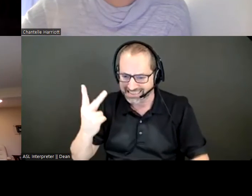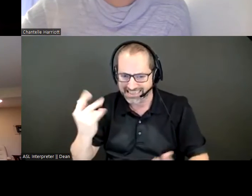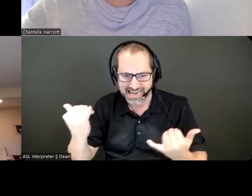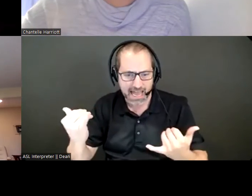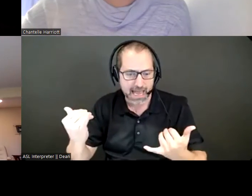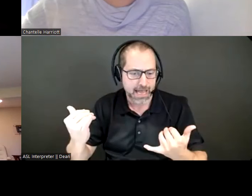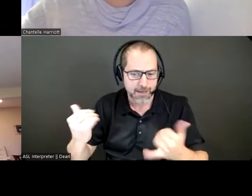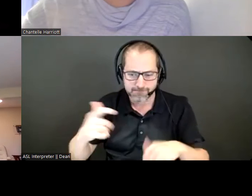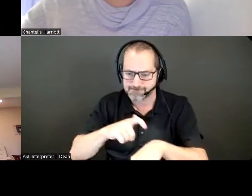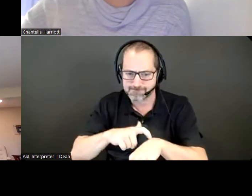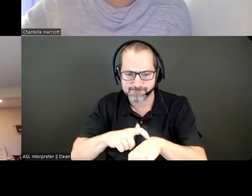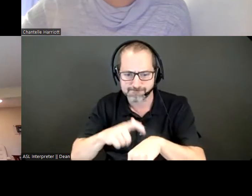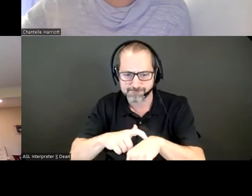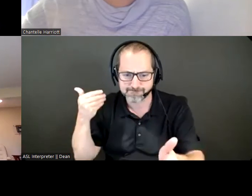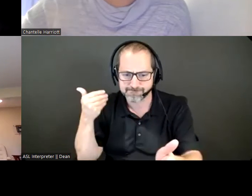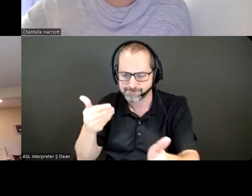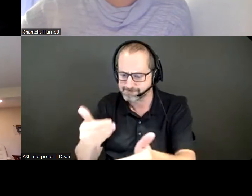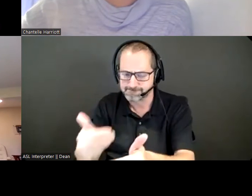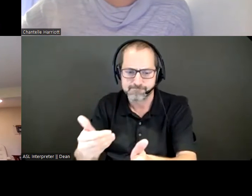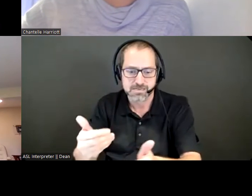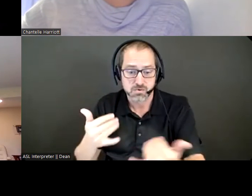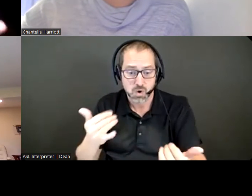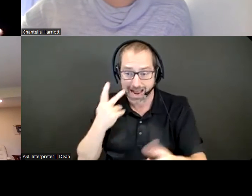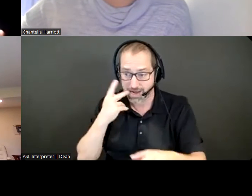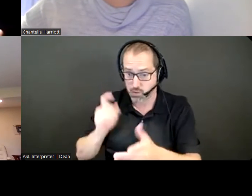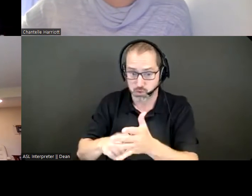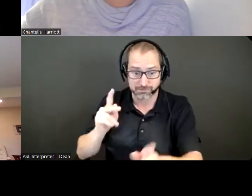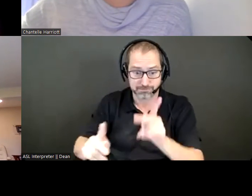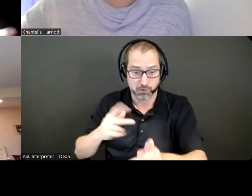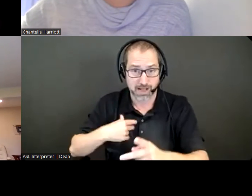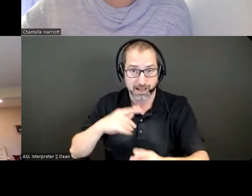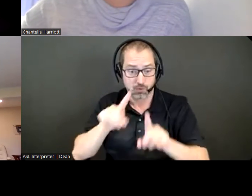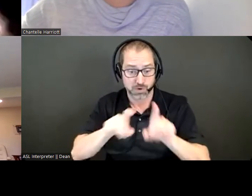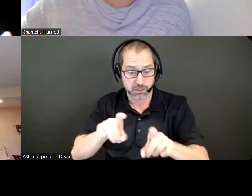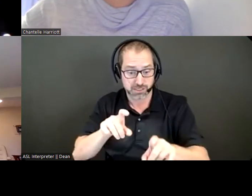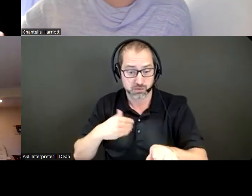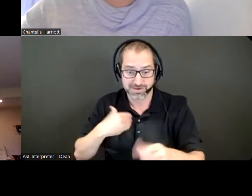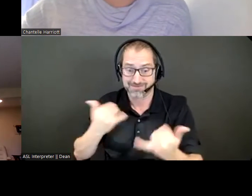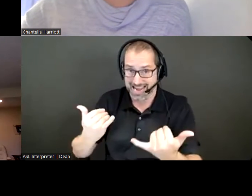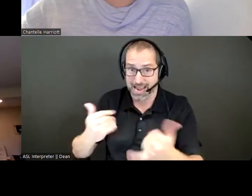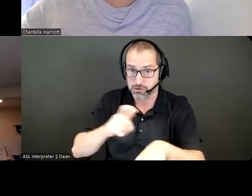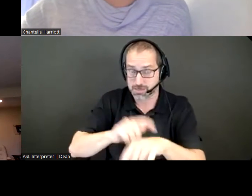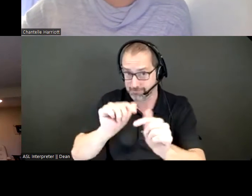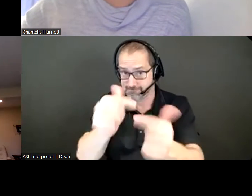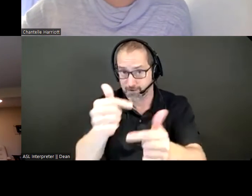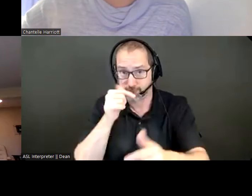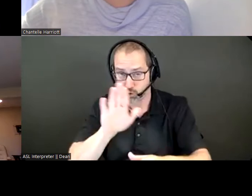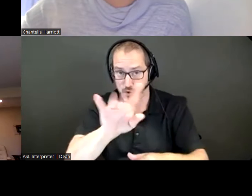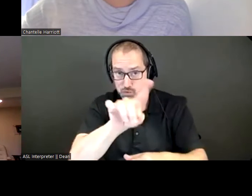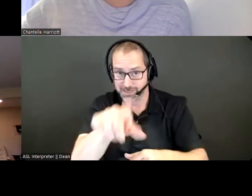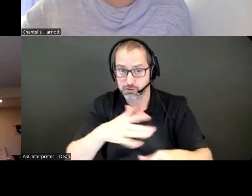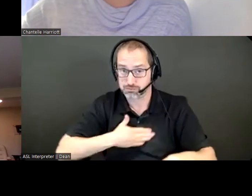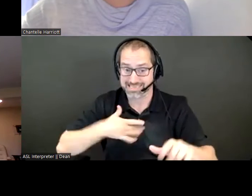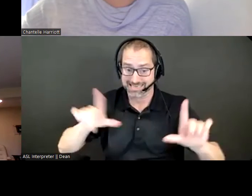questions. We have a first question right now in the Q&A box, and please do share your questions. Right now is the time. But Michelle